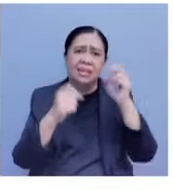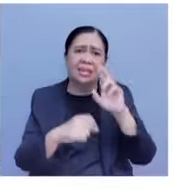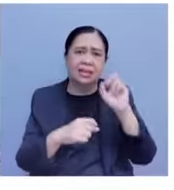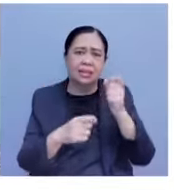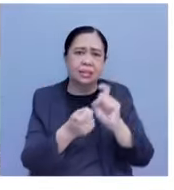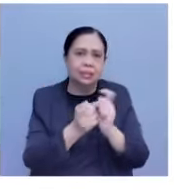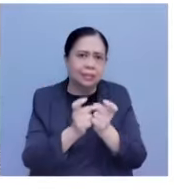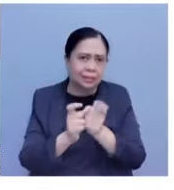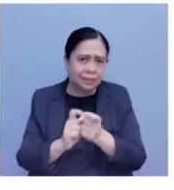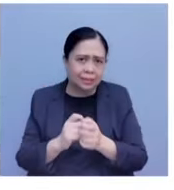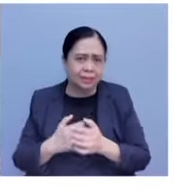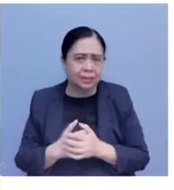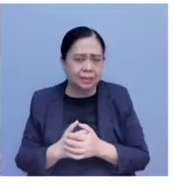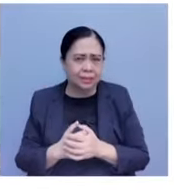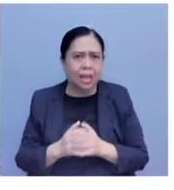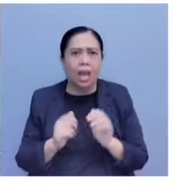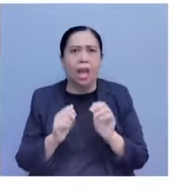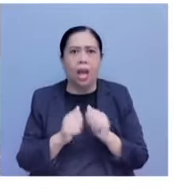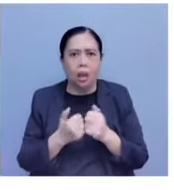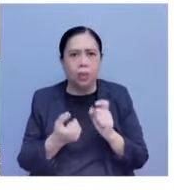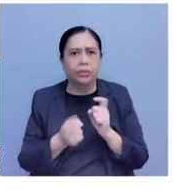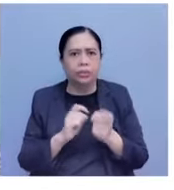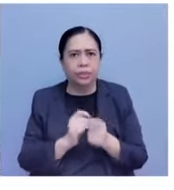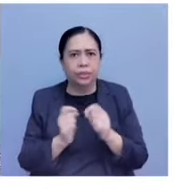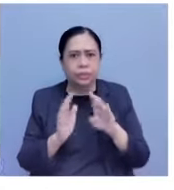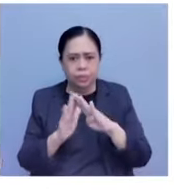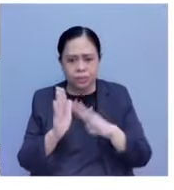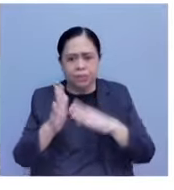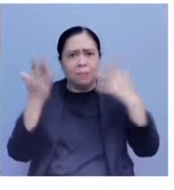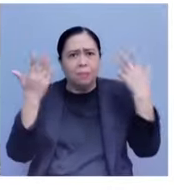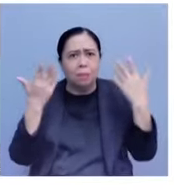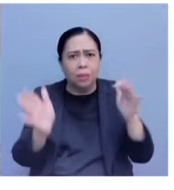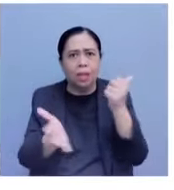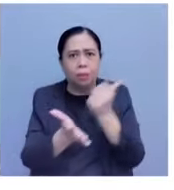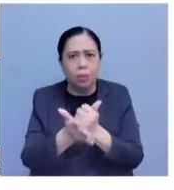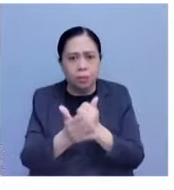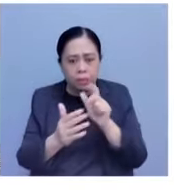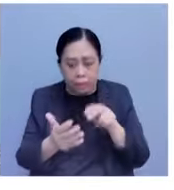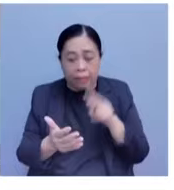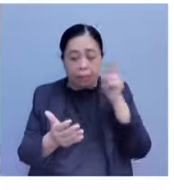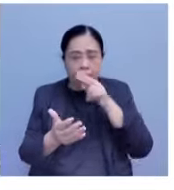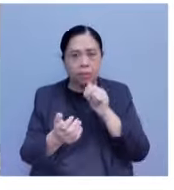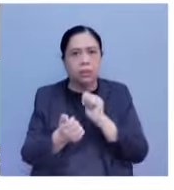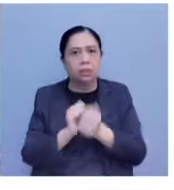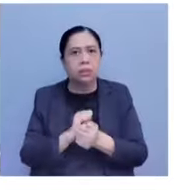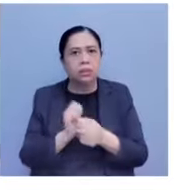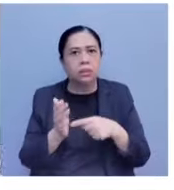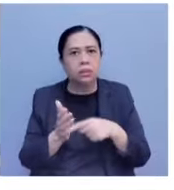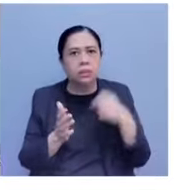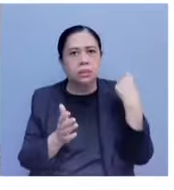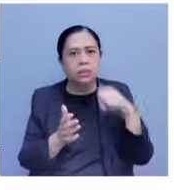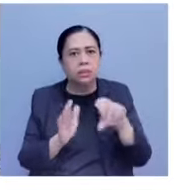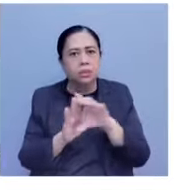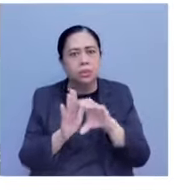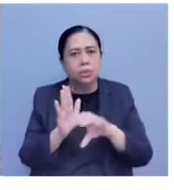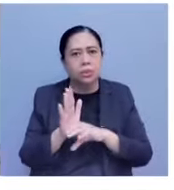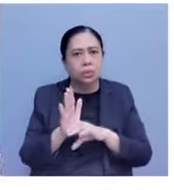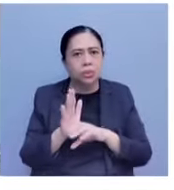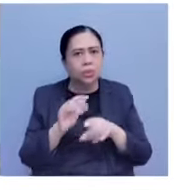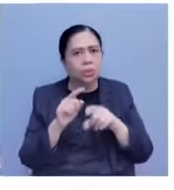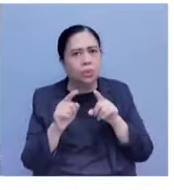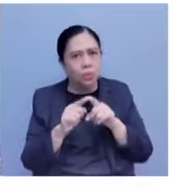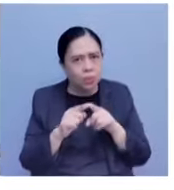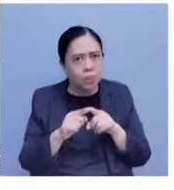it, Carmina. How can you change a bill already approved on third reading in violation of the Constitution when